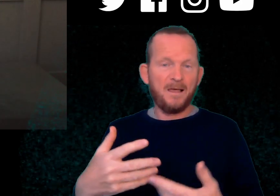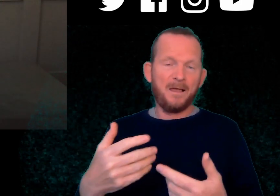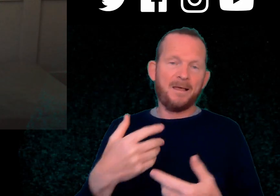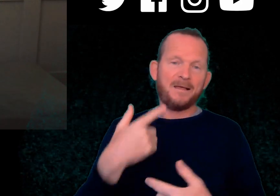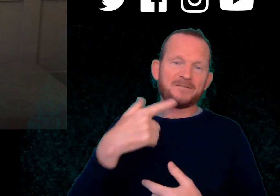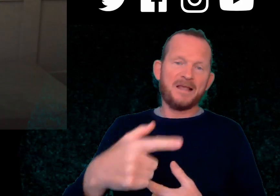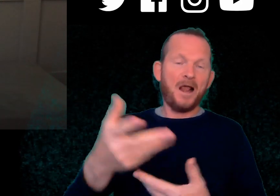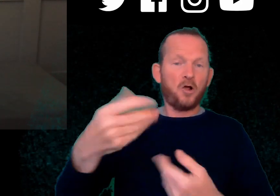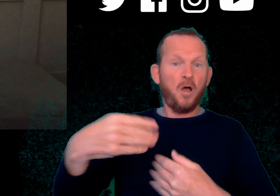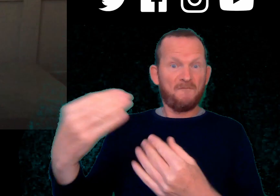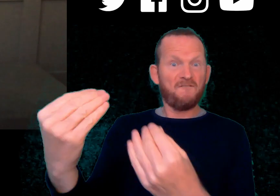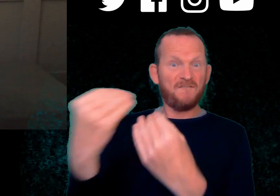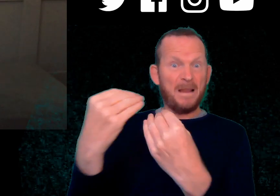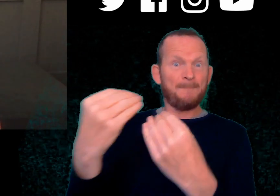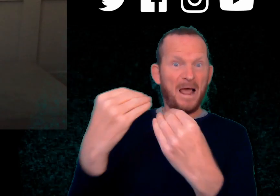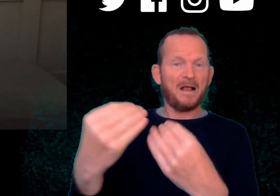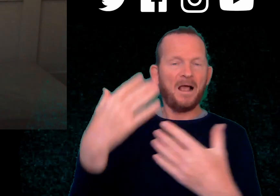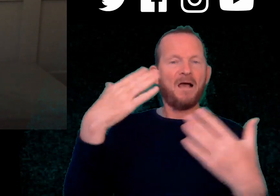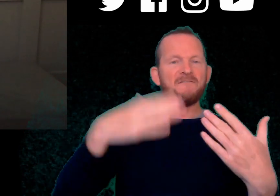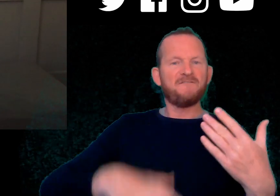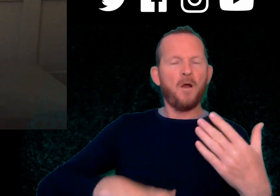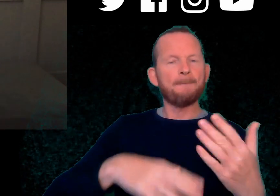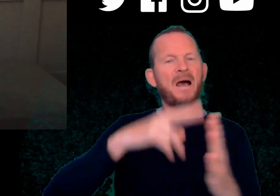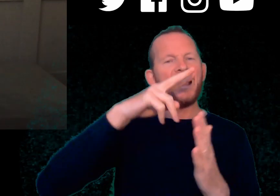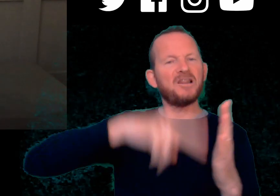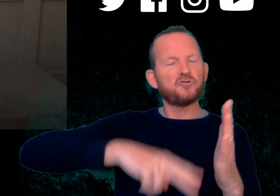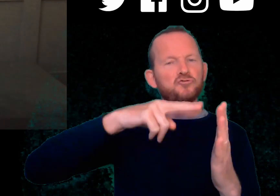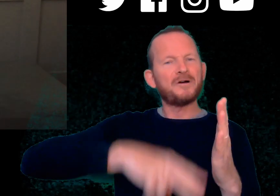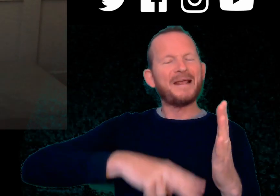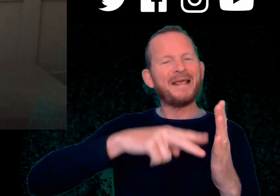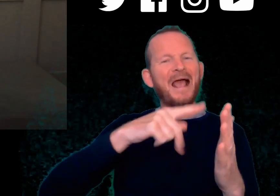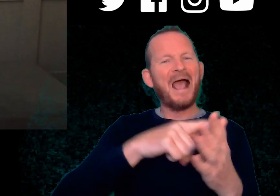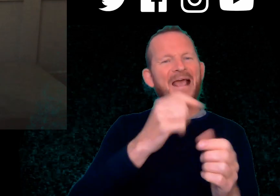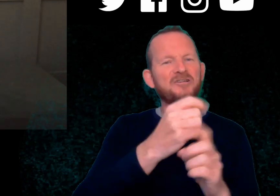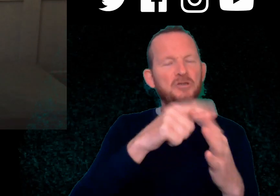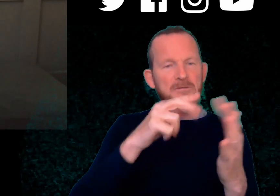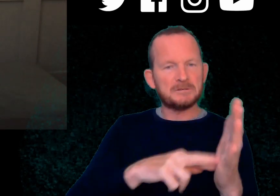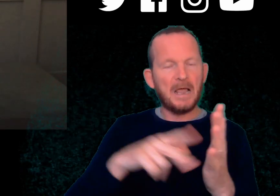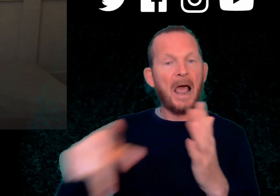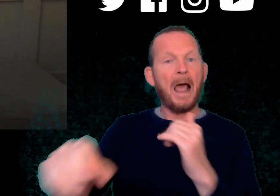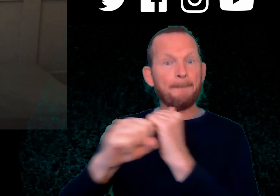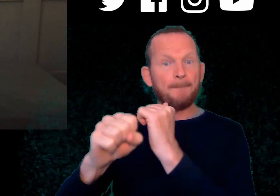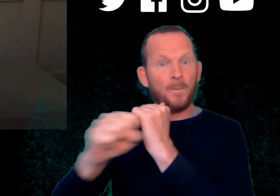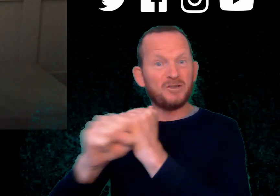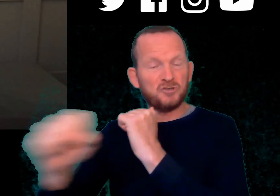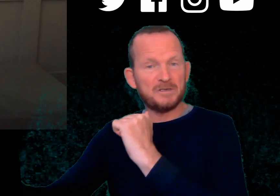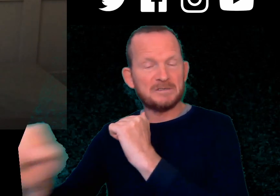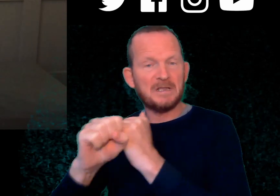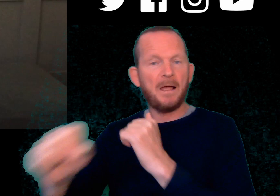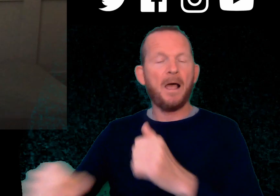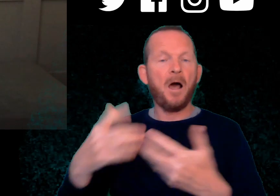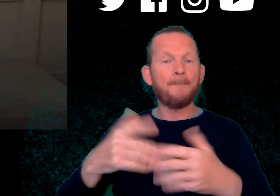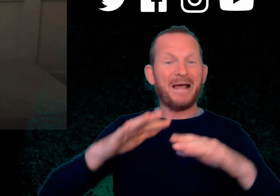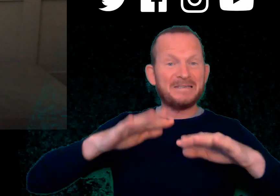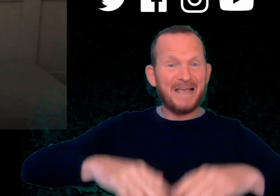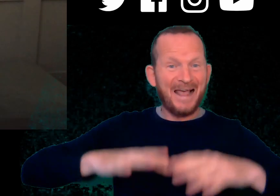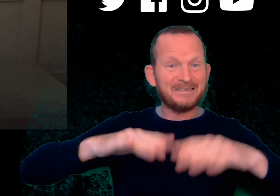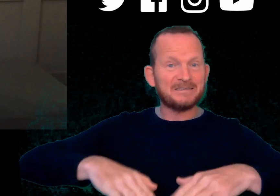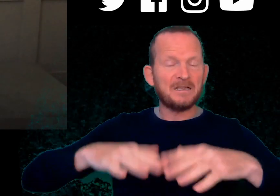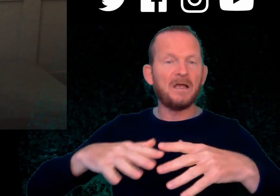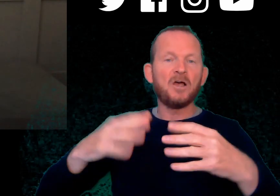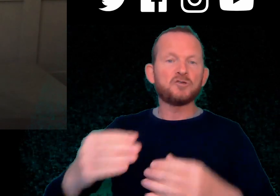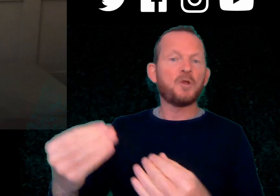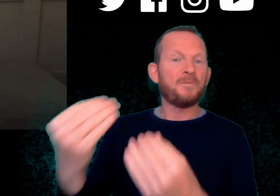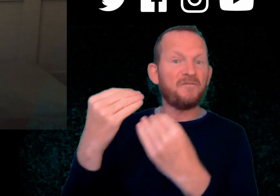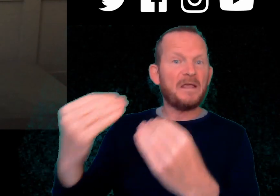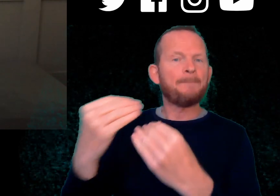Now, I've said throughout this video that I did get some feedback from literary agents and publishers on my text, and